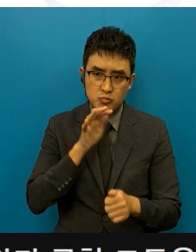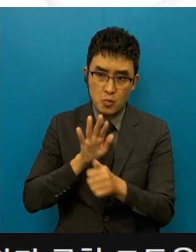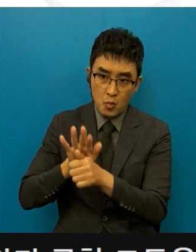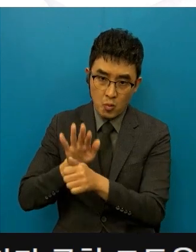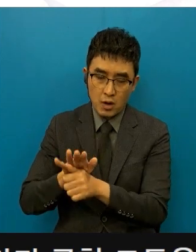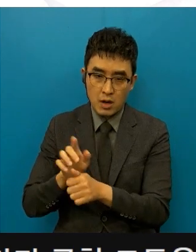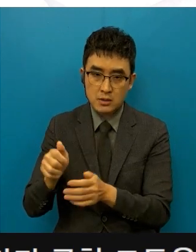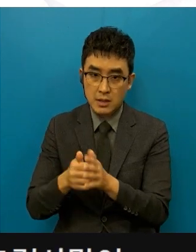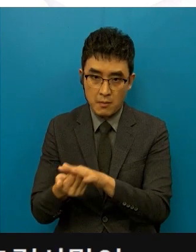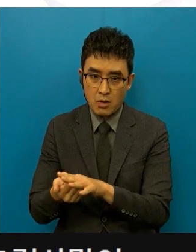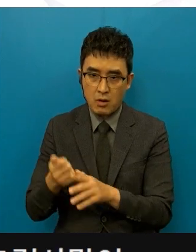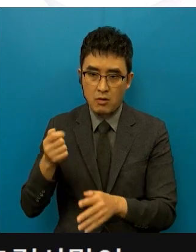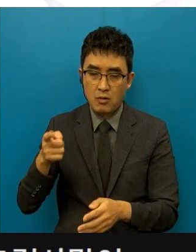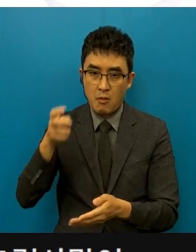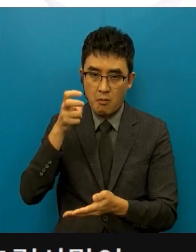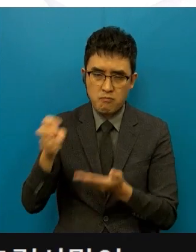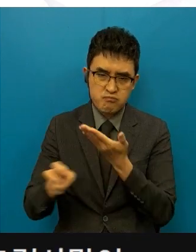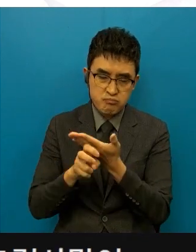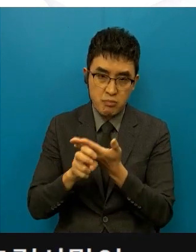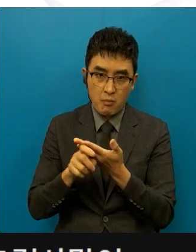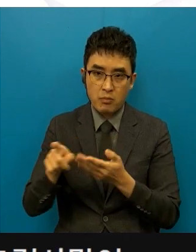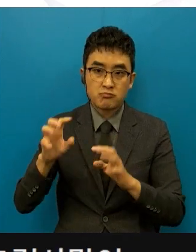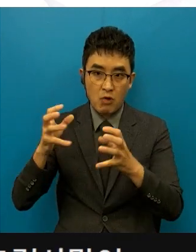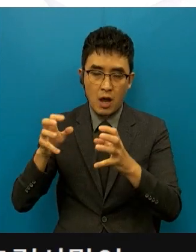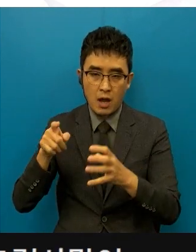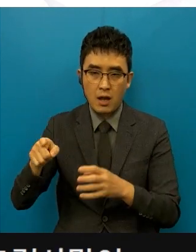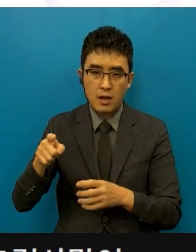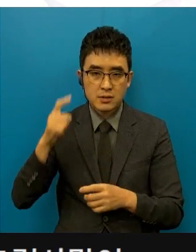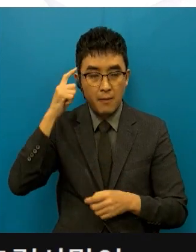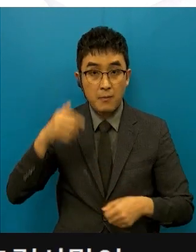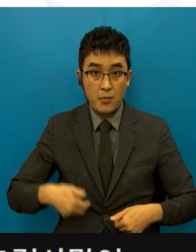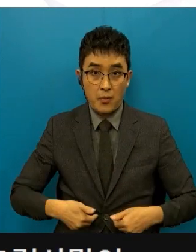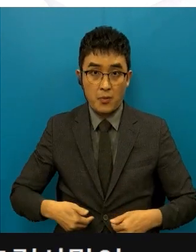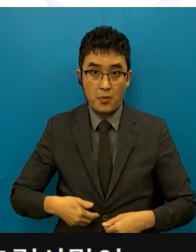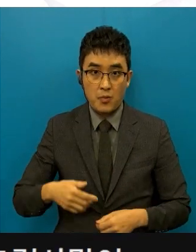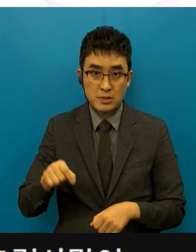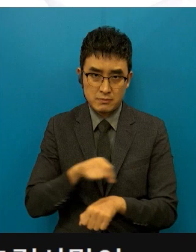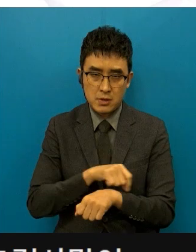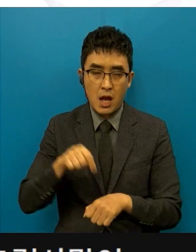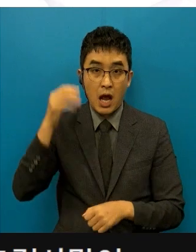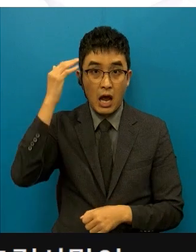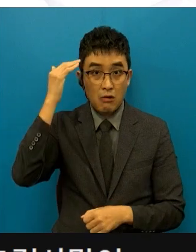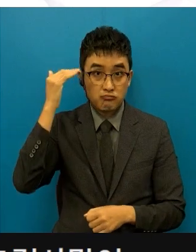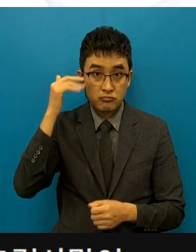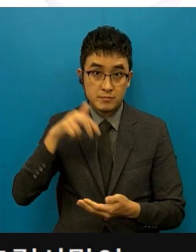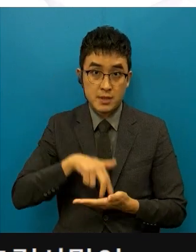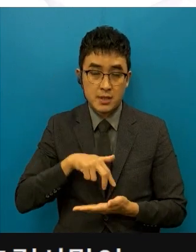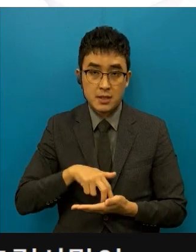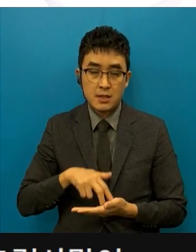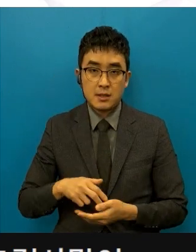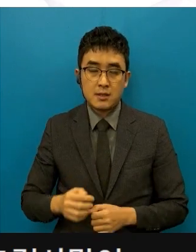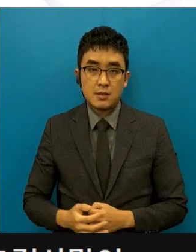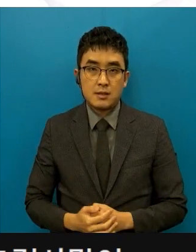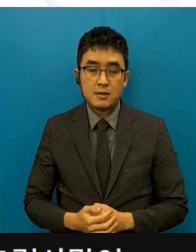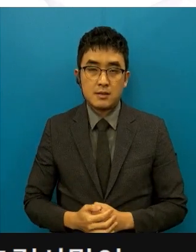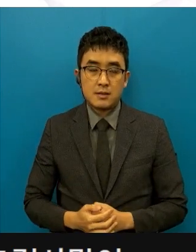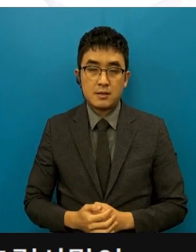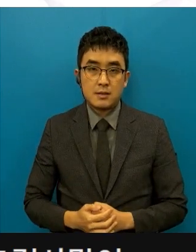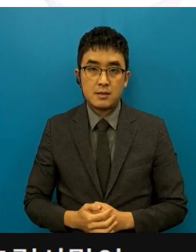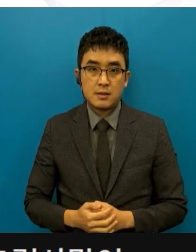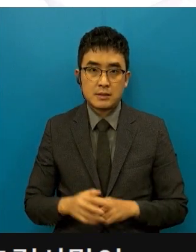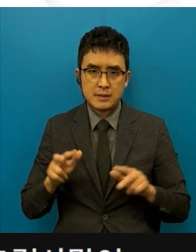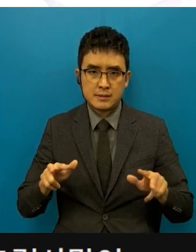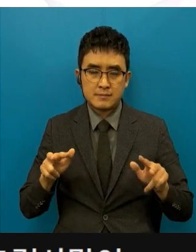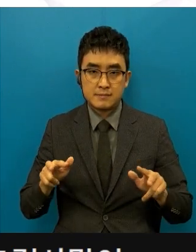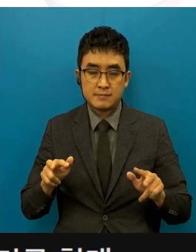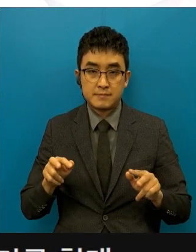Specifically in Korea, I think that it is very urgent to extend the limited patient right to decline